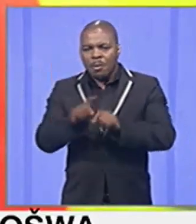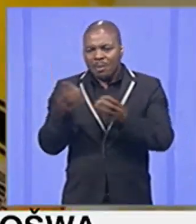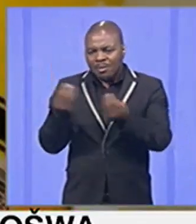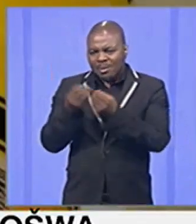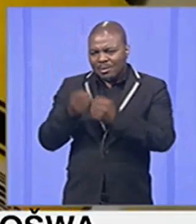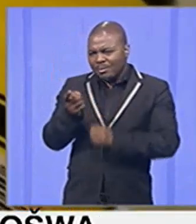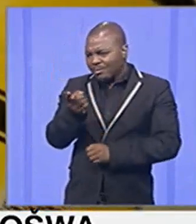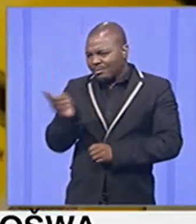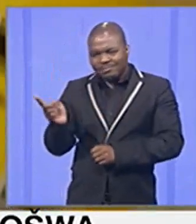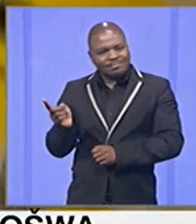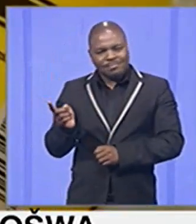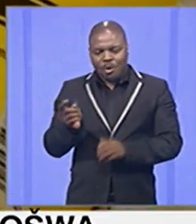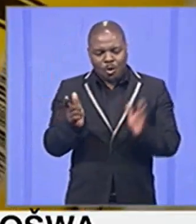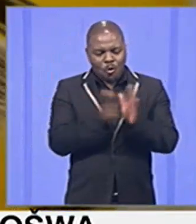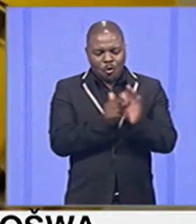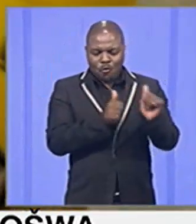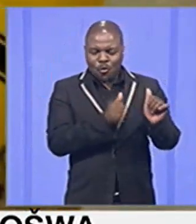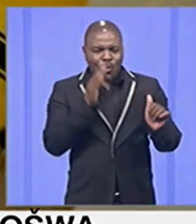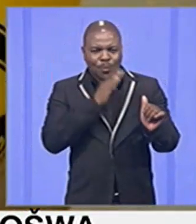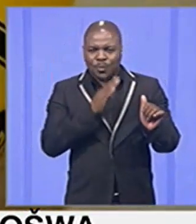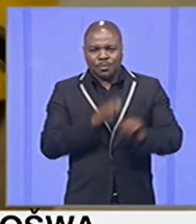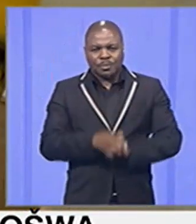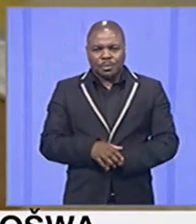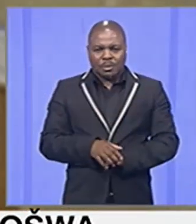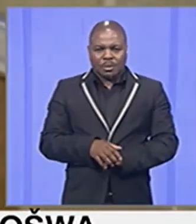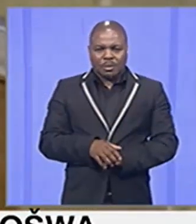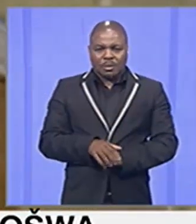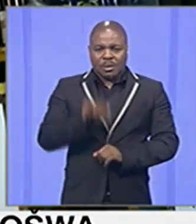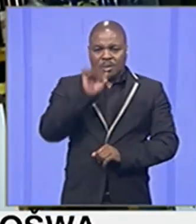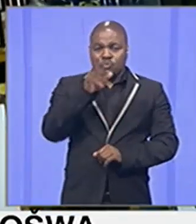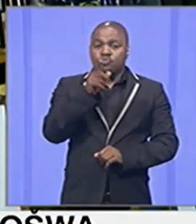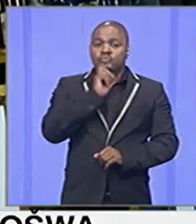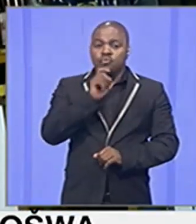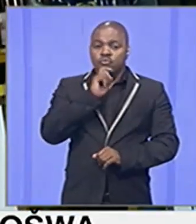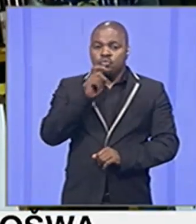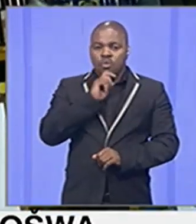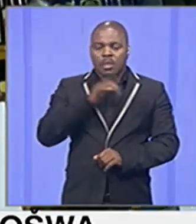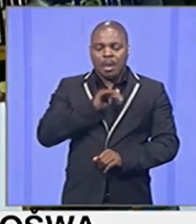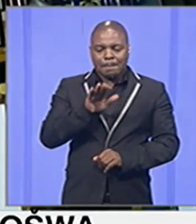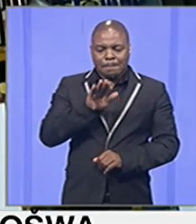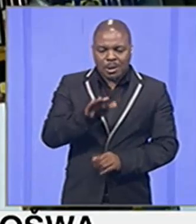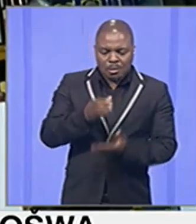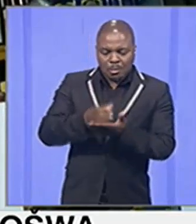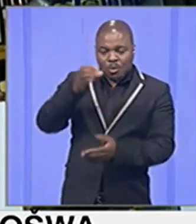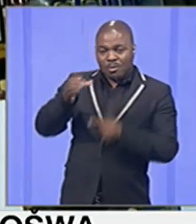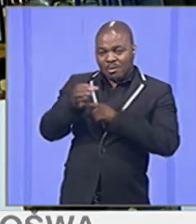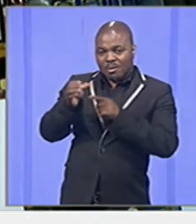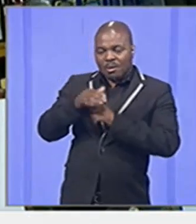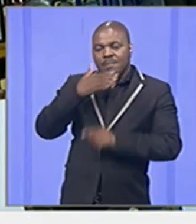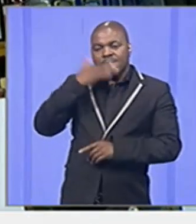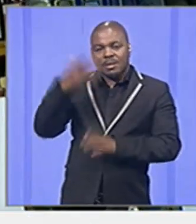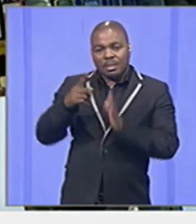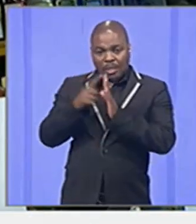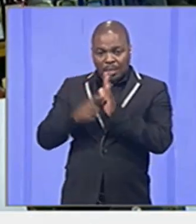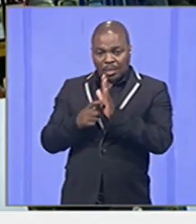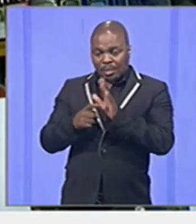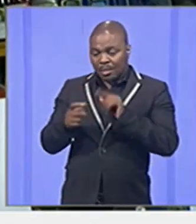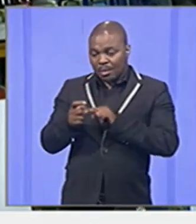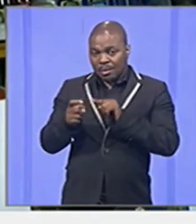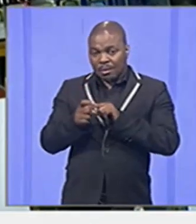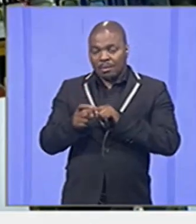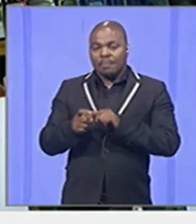di ikamahanye le molao. Ha o ka iragala gore o dirise brake fluid e le goreng e expireile ene e